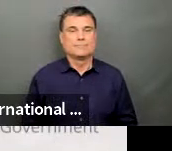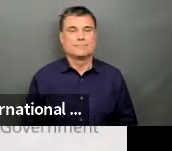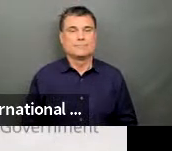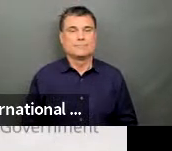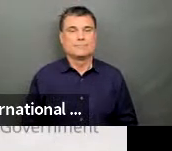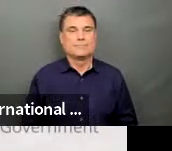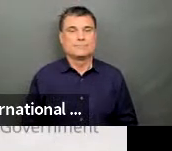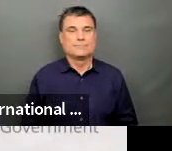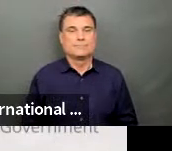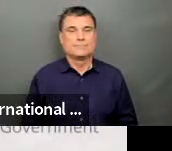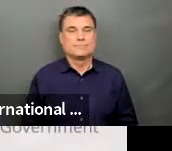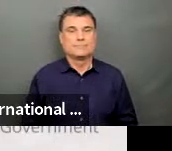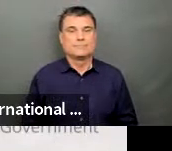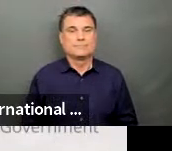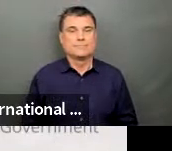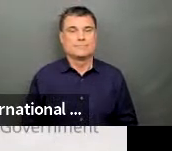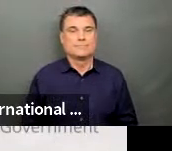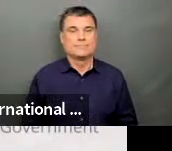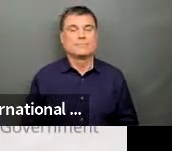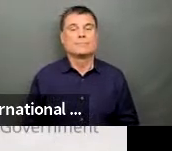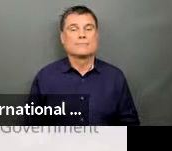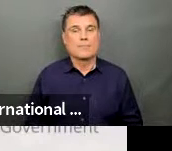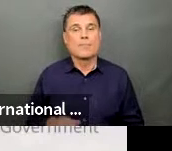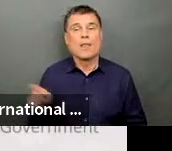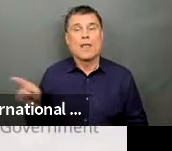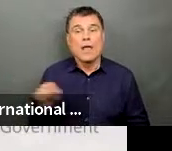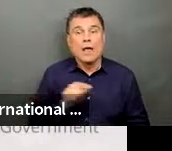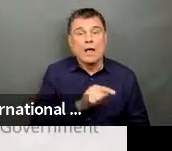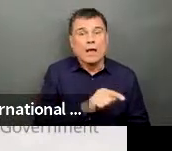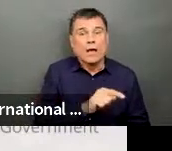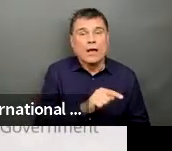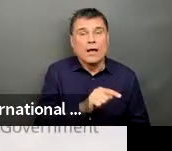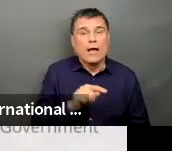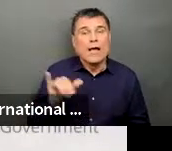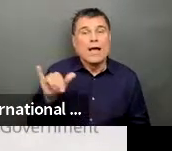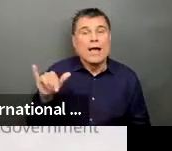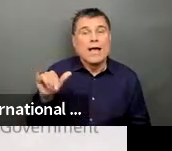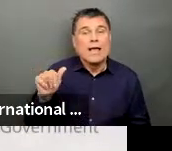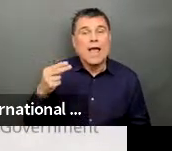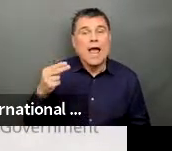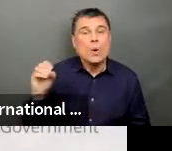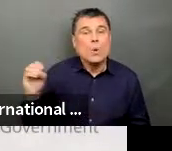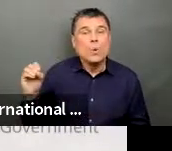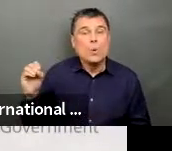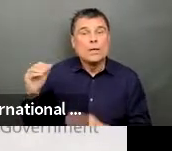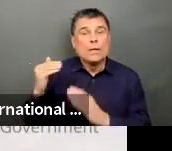You're using your Yahoo address? Yes. Okay, I'm gonna update.